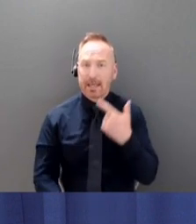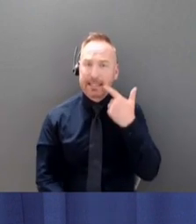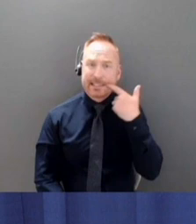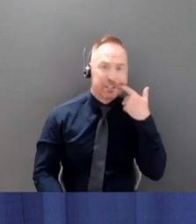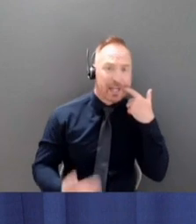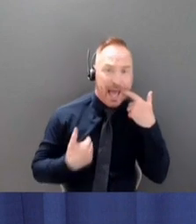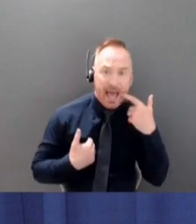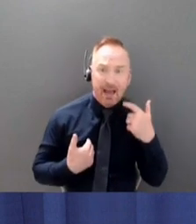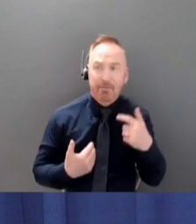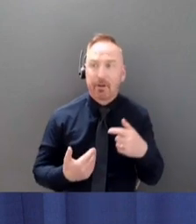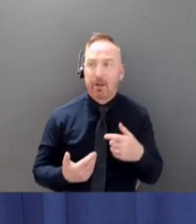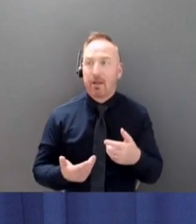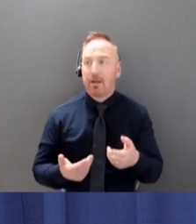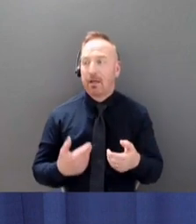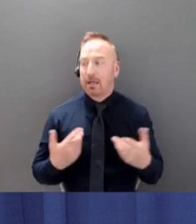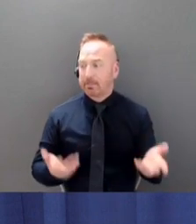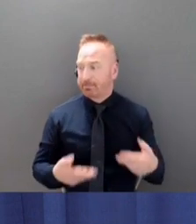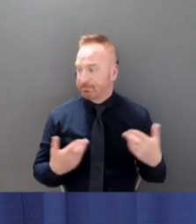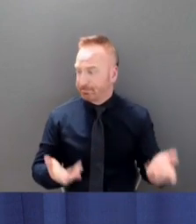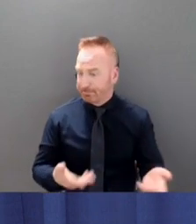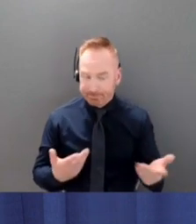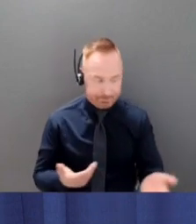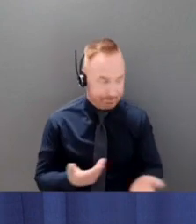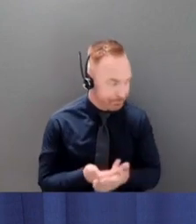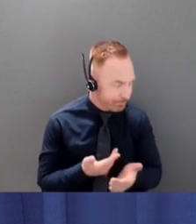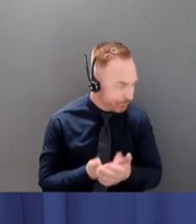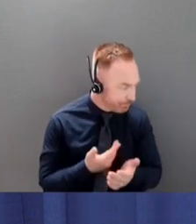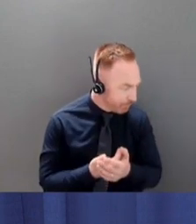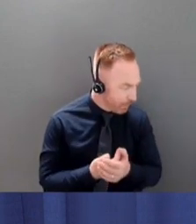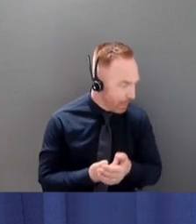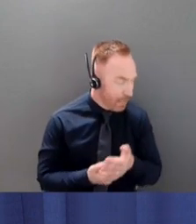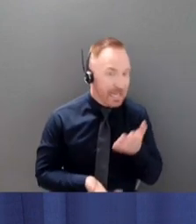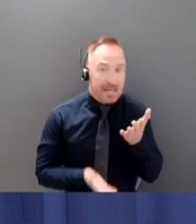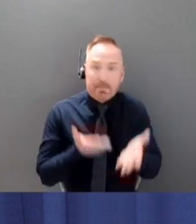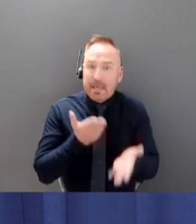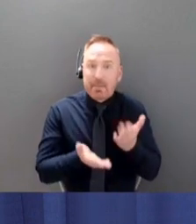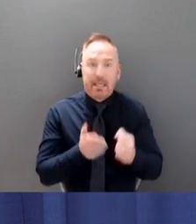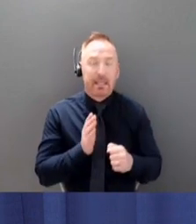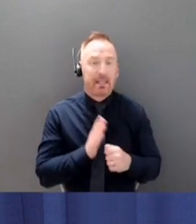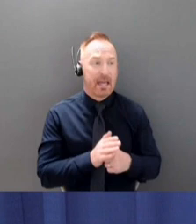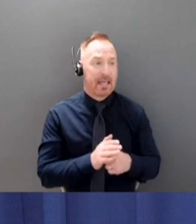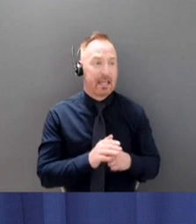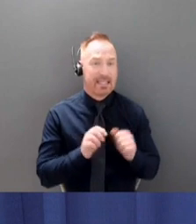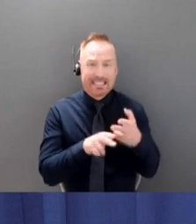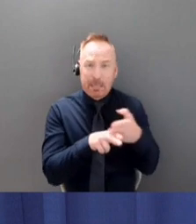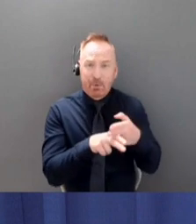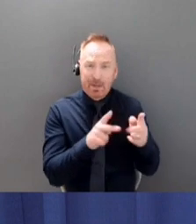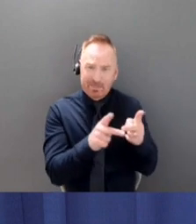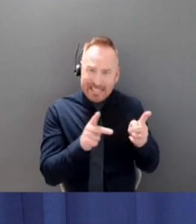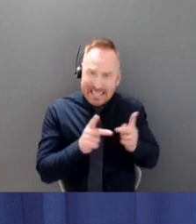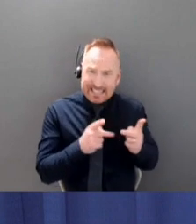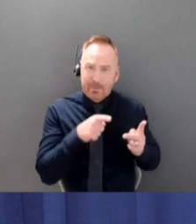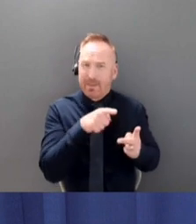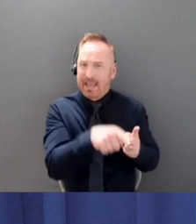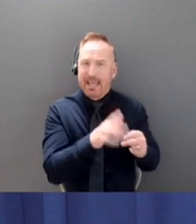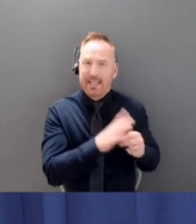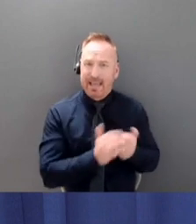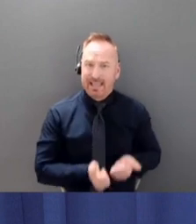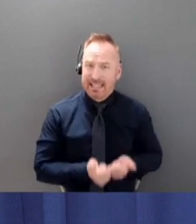if they have. Maybe temporary places to stay. We have to make sure that this is done